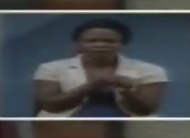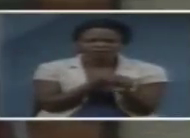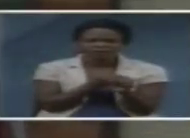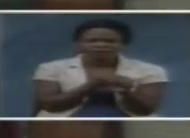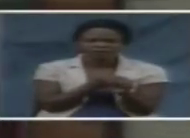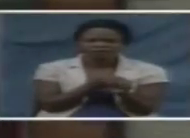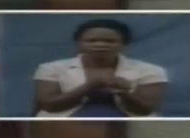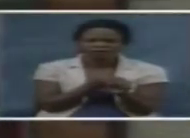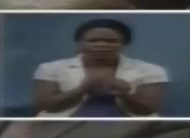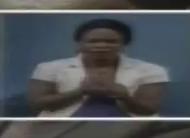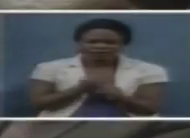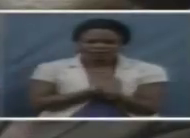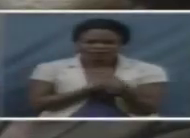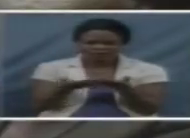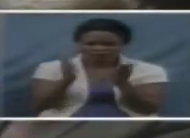us your servants,